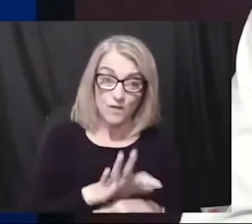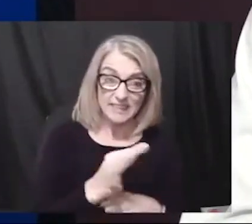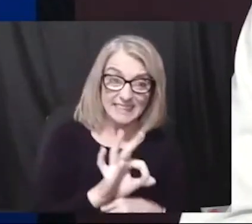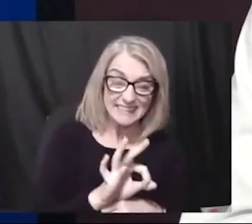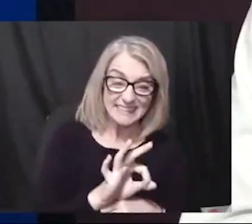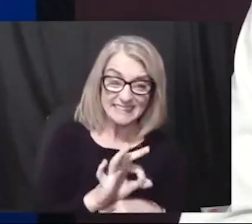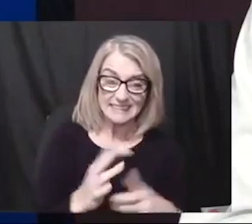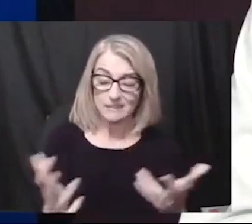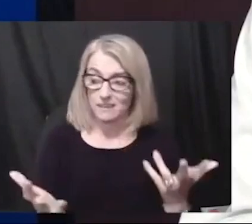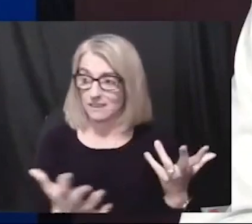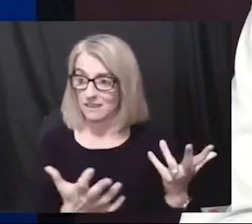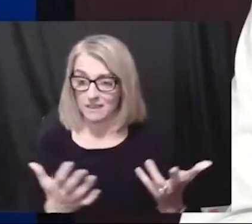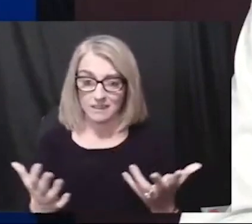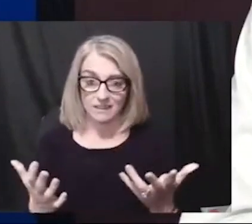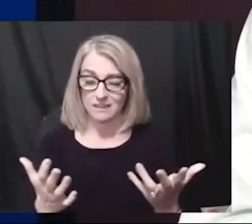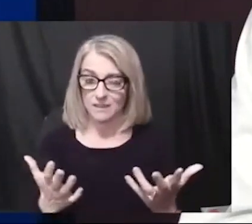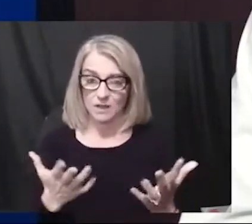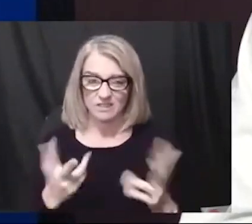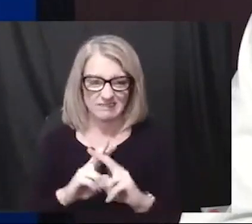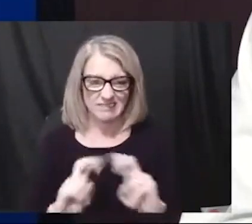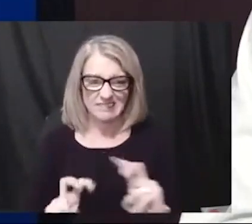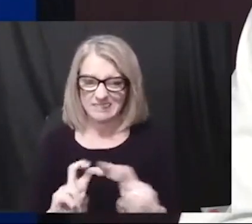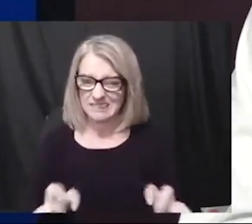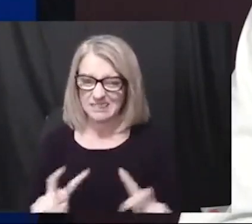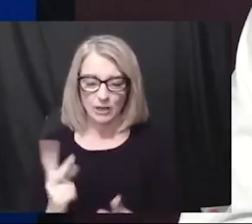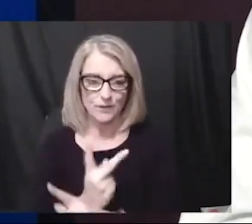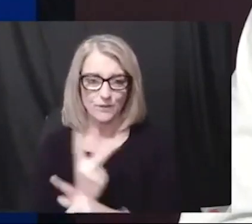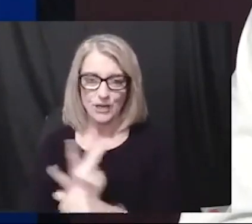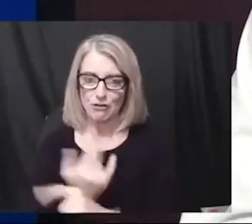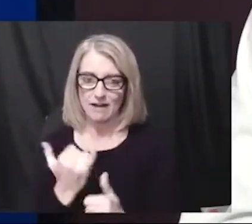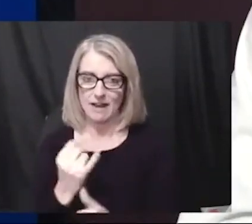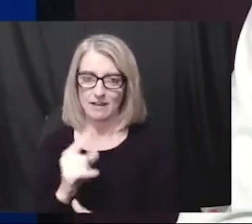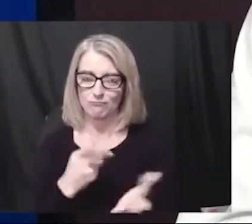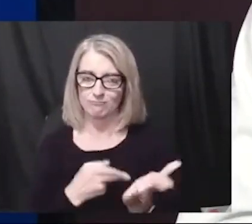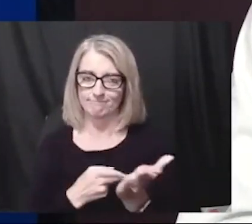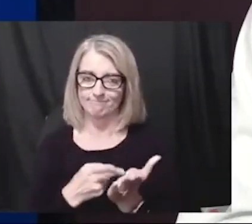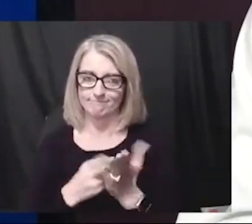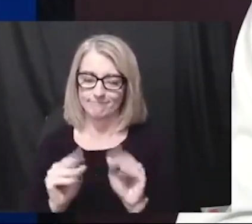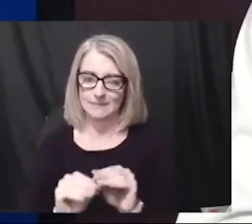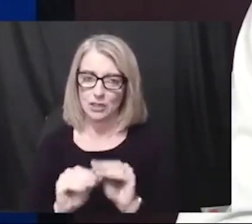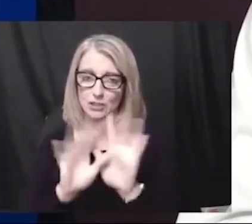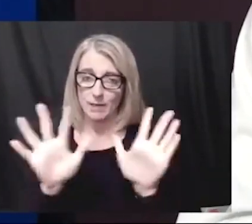unvaccinated people, bet more people would get vaccinated. Do you think that'd be the case?